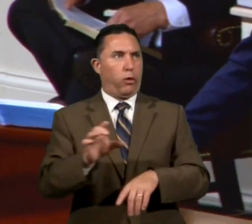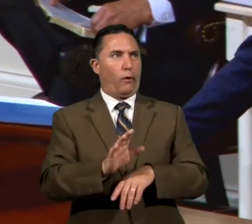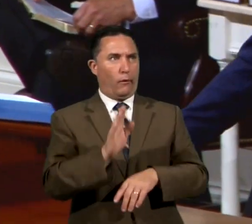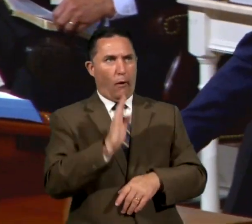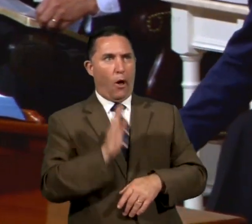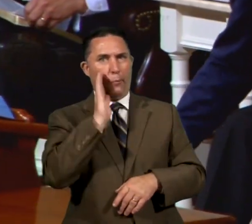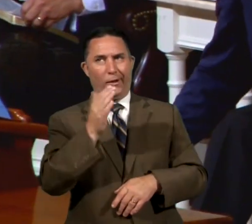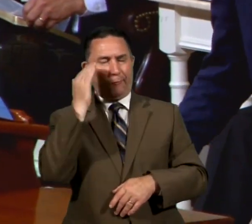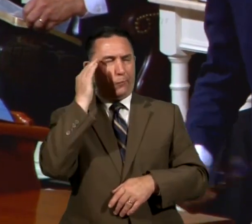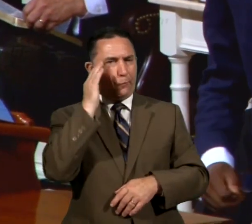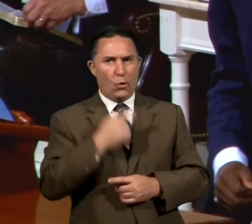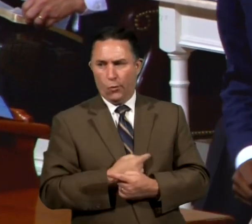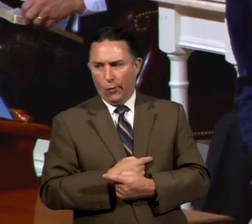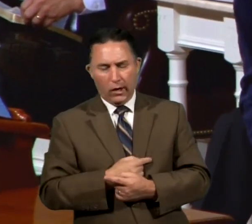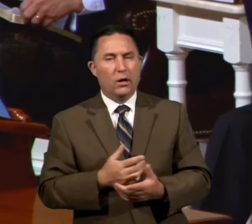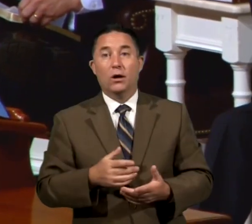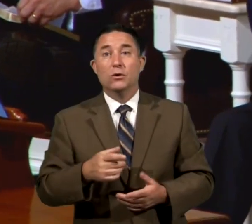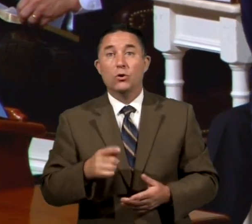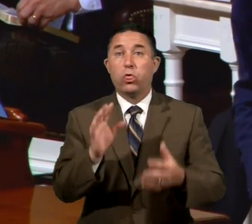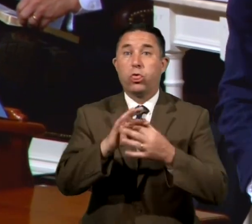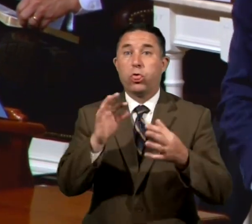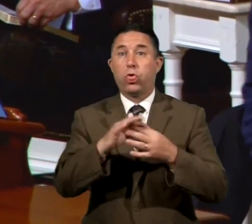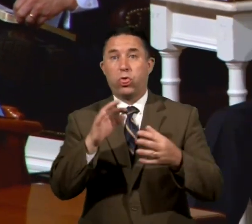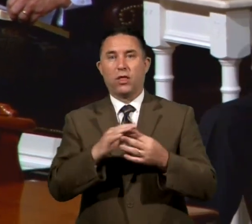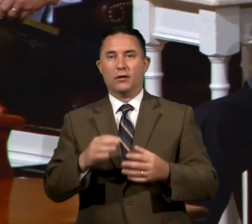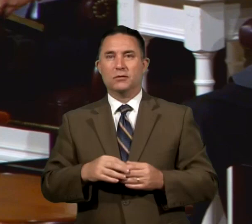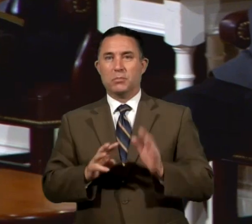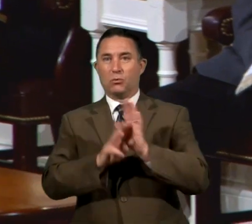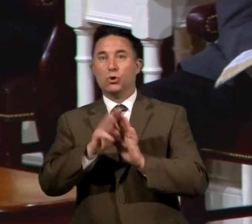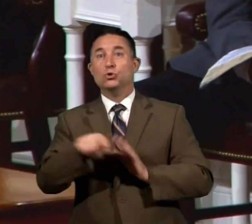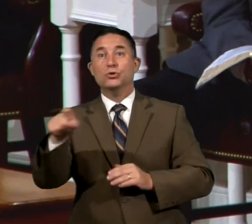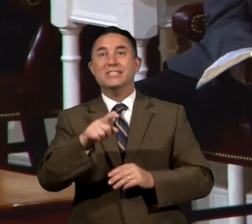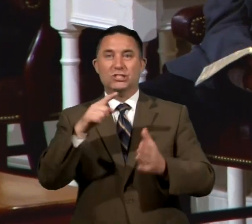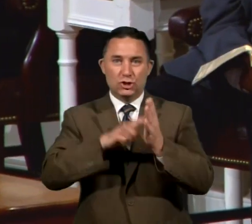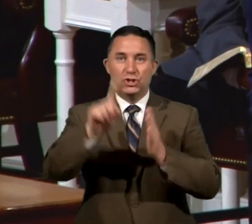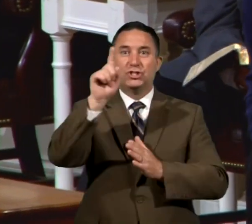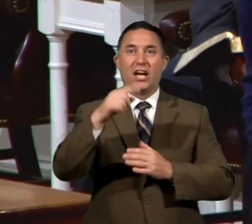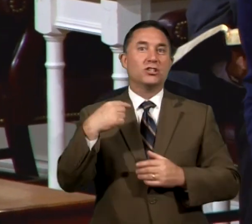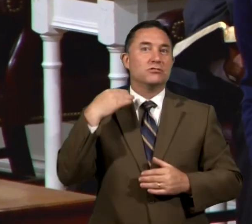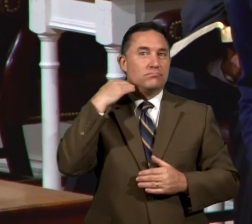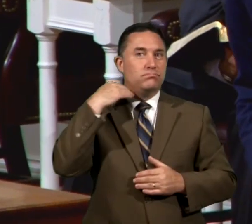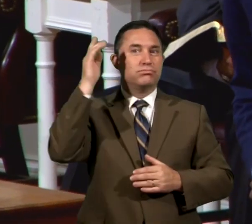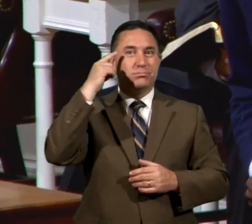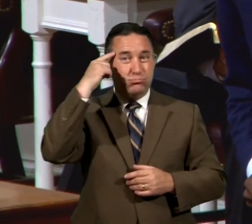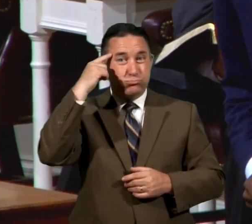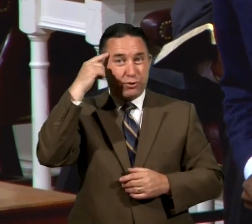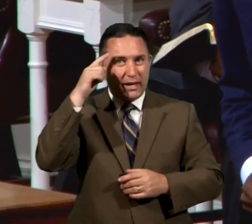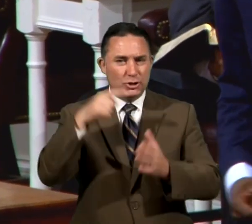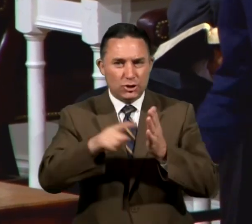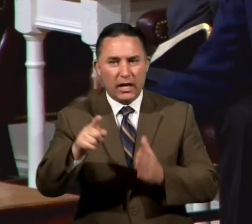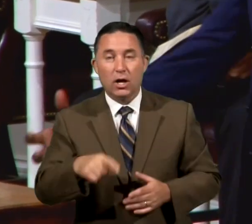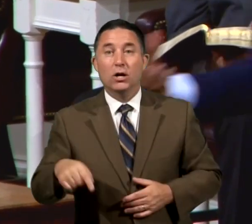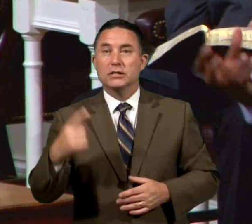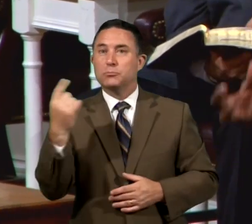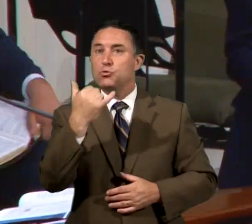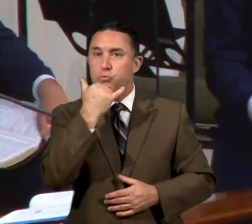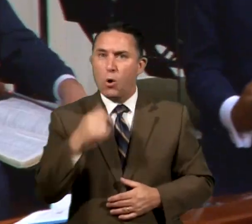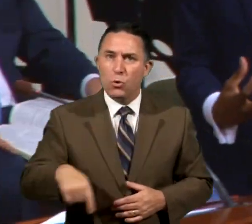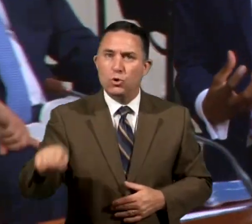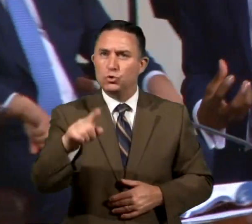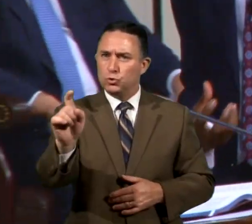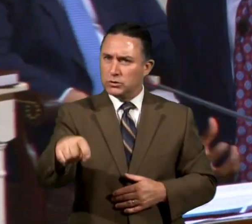God. Listen, if you do that, I'm going to pull a Pastor Wilkerson. You need a checkup from the neck up. It's something wrong with